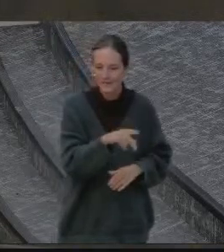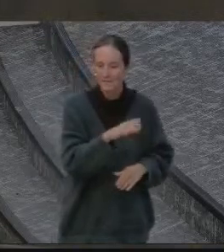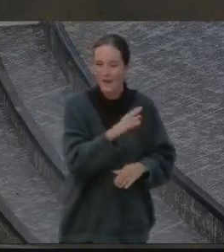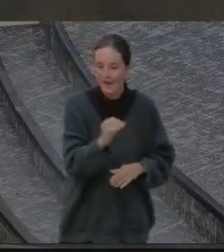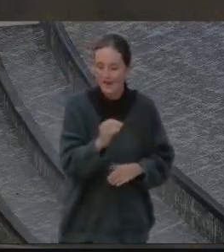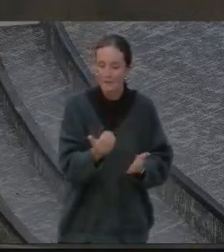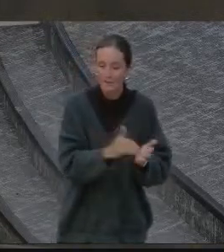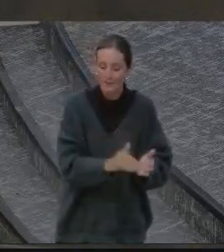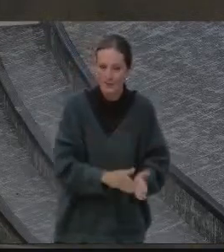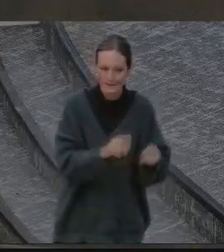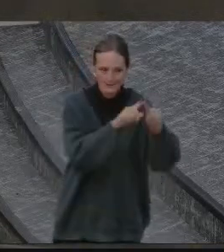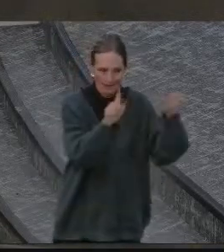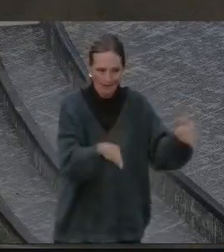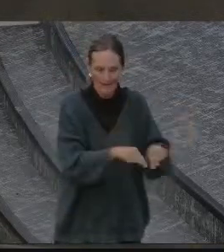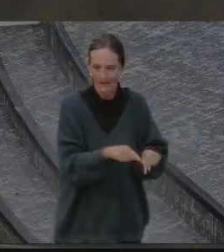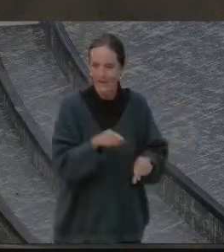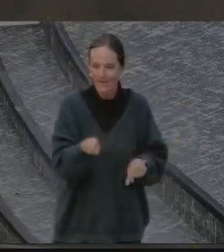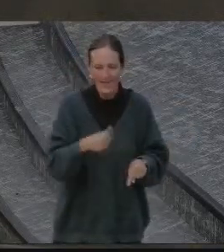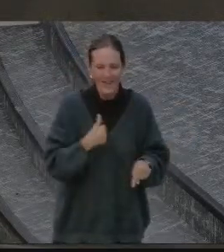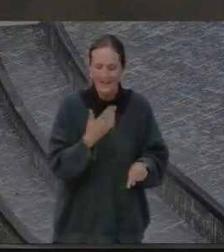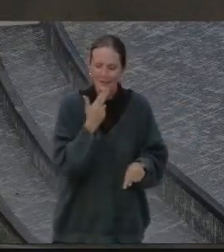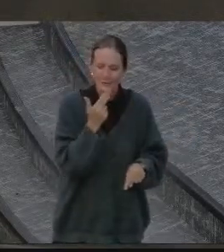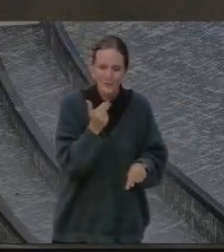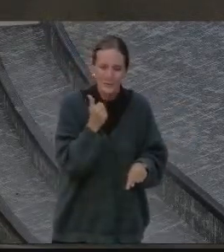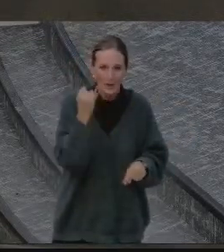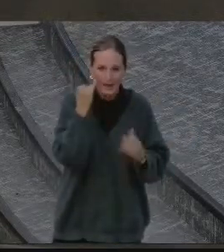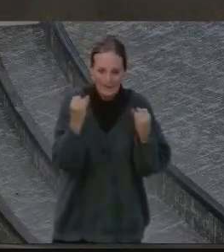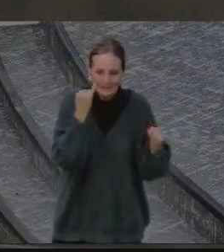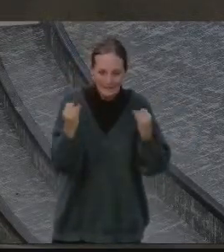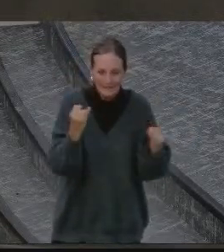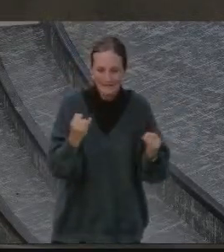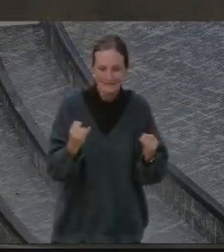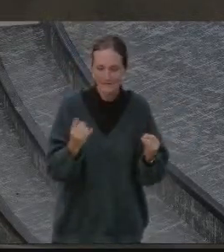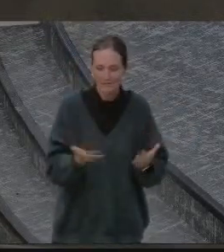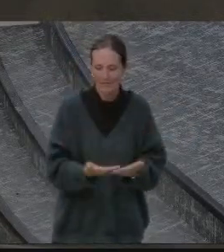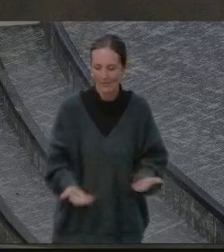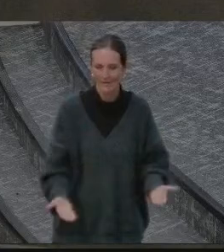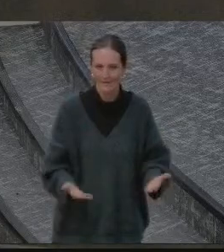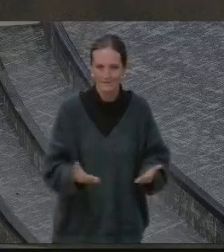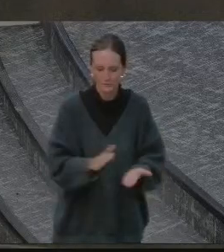had really, really cute ideas for things that they did, and then they did